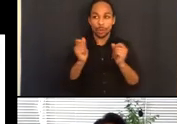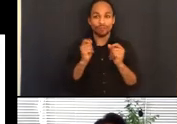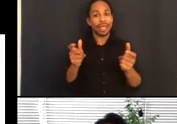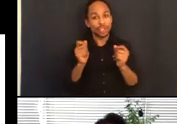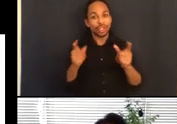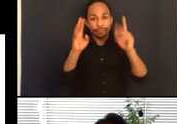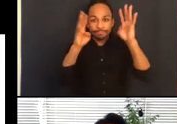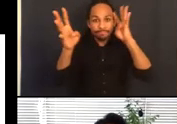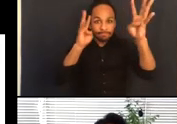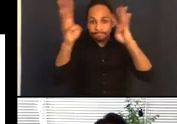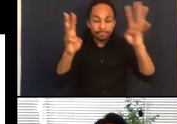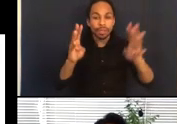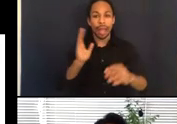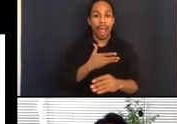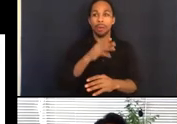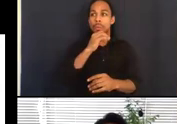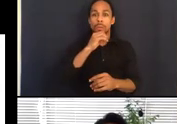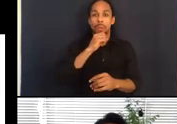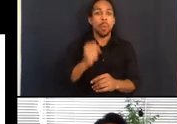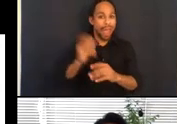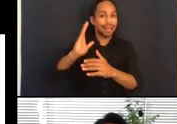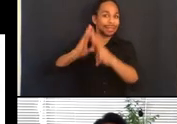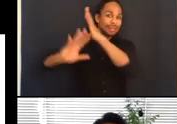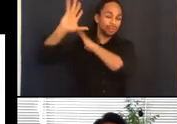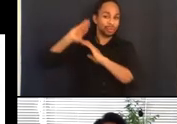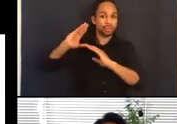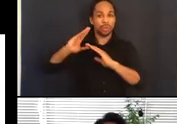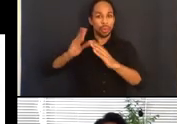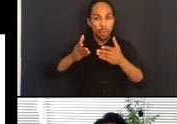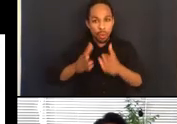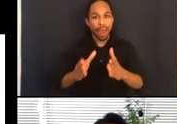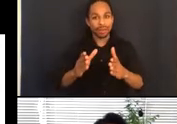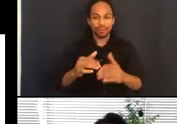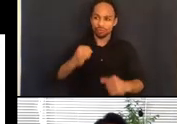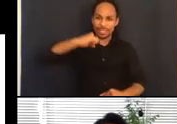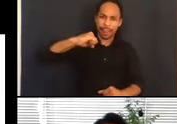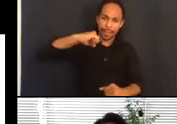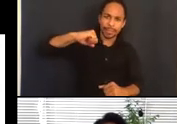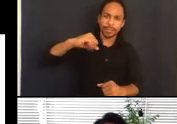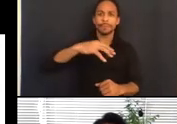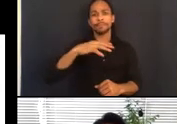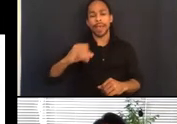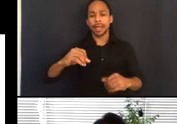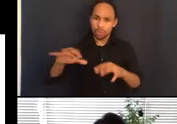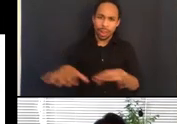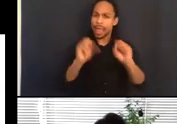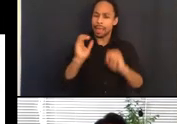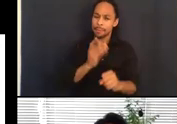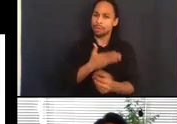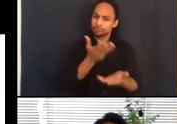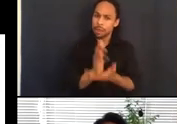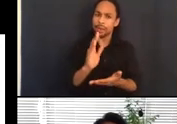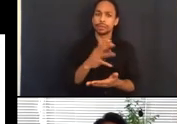our ancestral ways of resilience, also reclaiming our right and our knowledge and wisdom and our practices to persevere